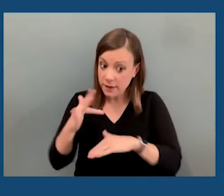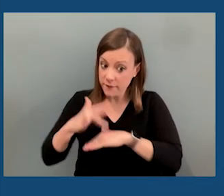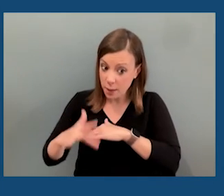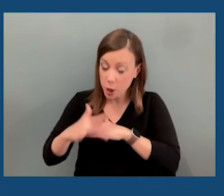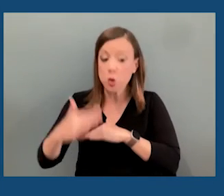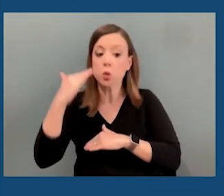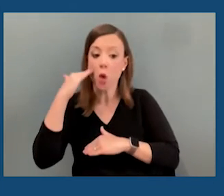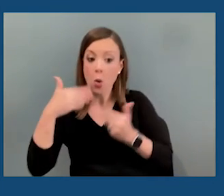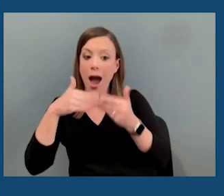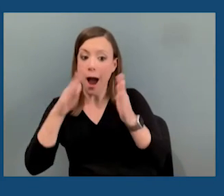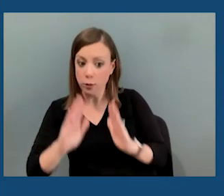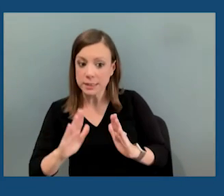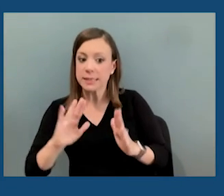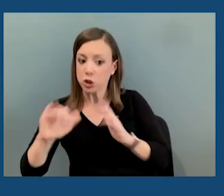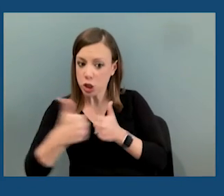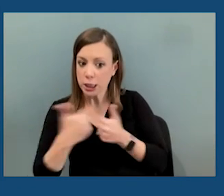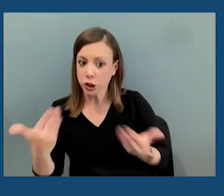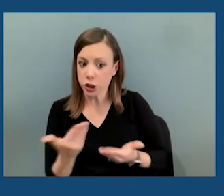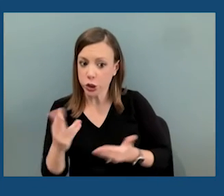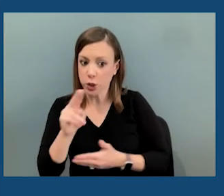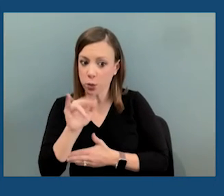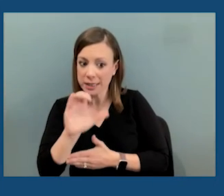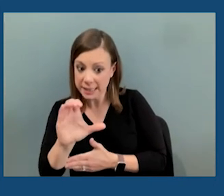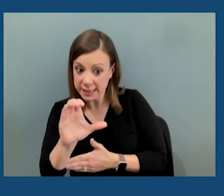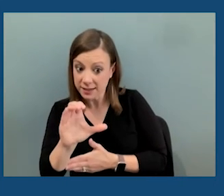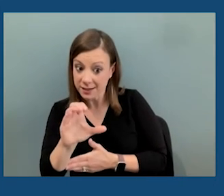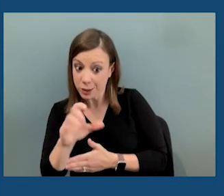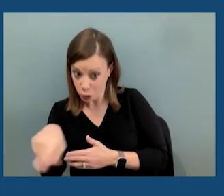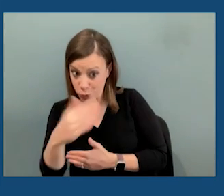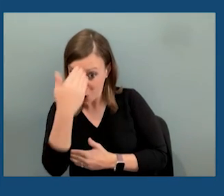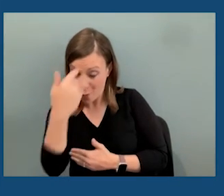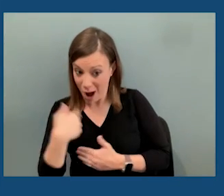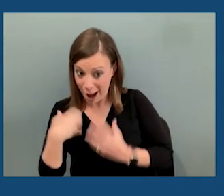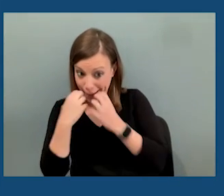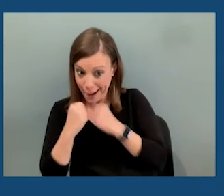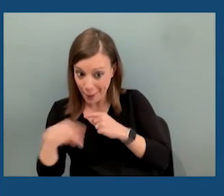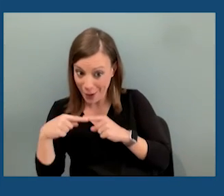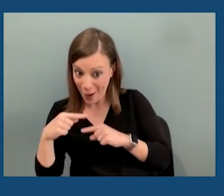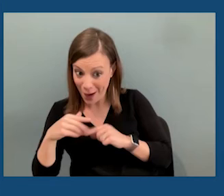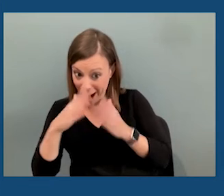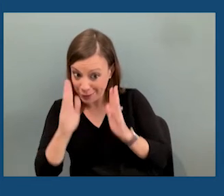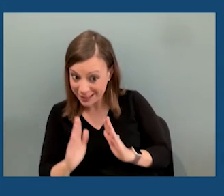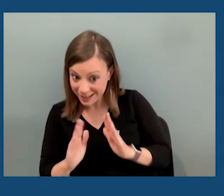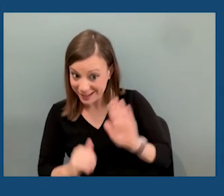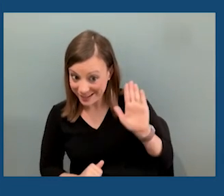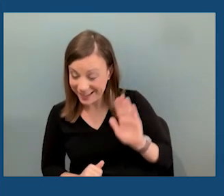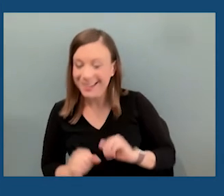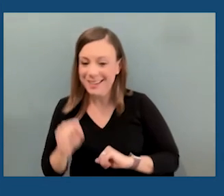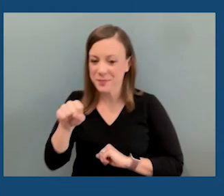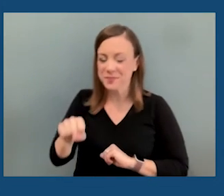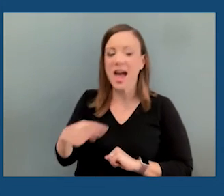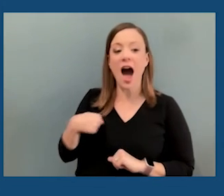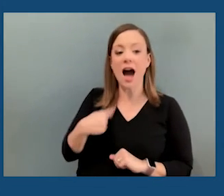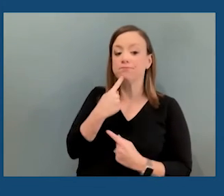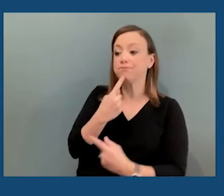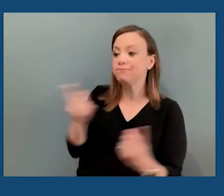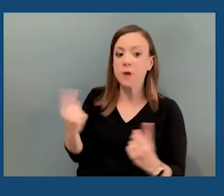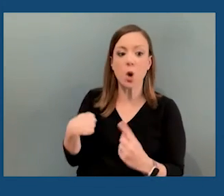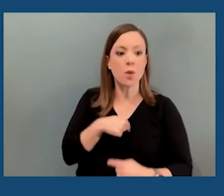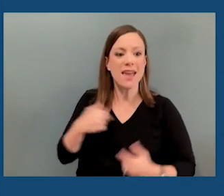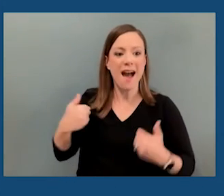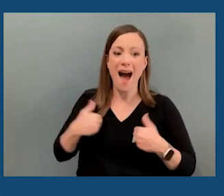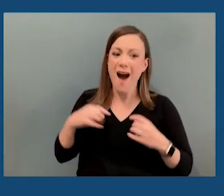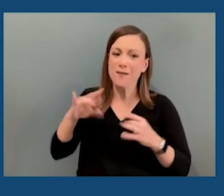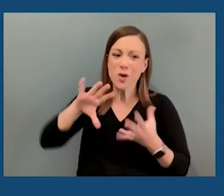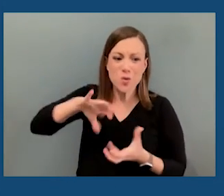housing? Yeah, you get knocked around a little bit, but I don't mind, because I said we have a crisis. Usually you can't